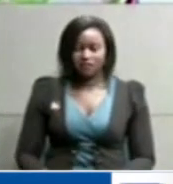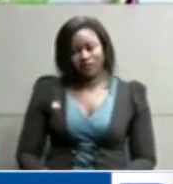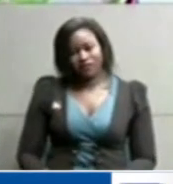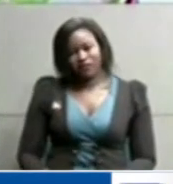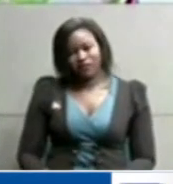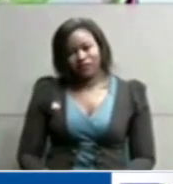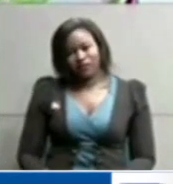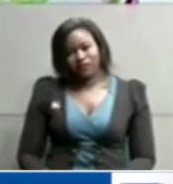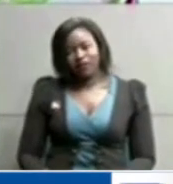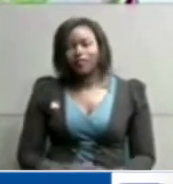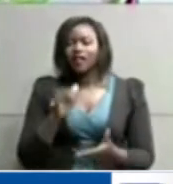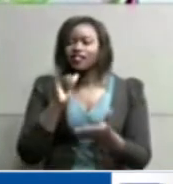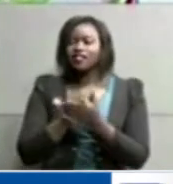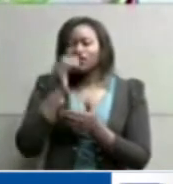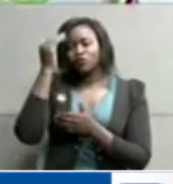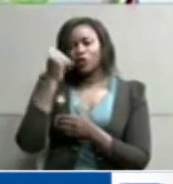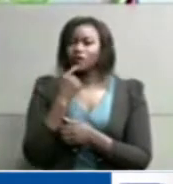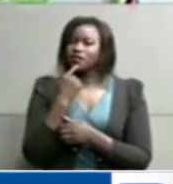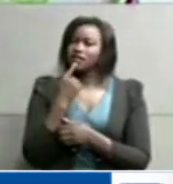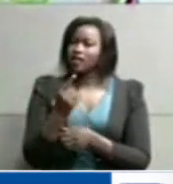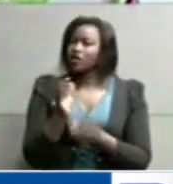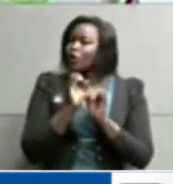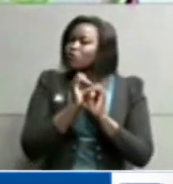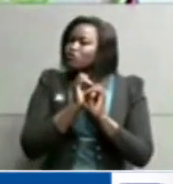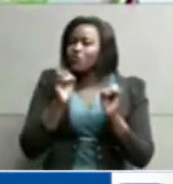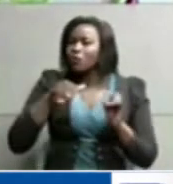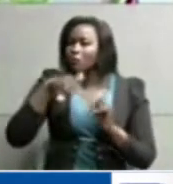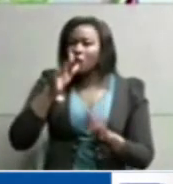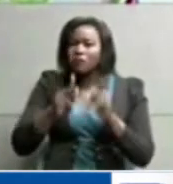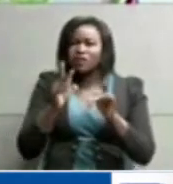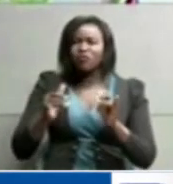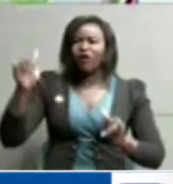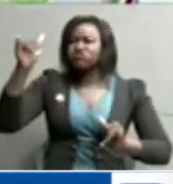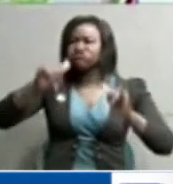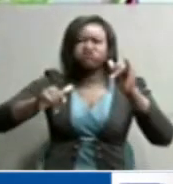So that's why we said no more passengers